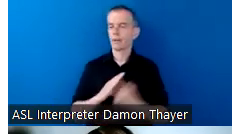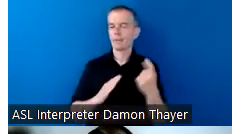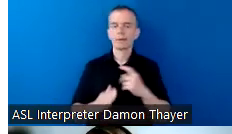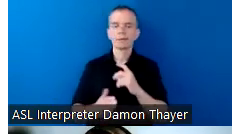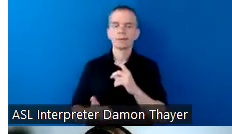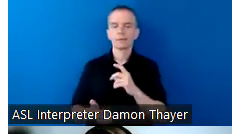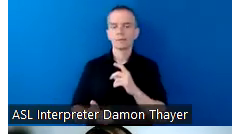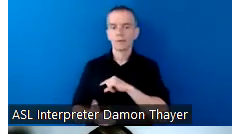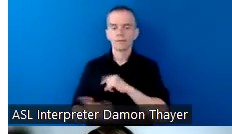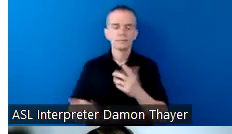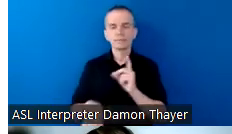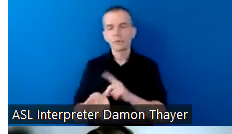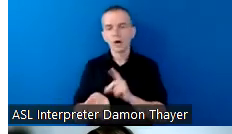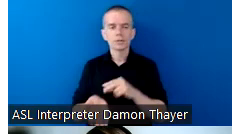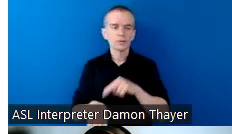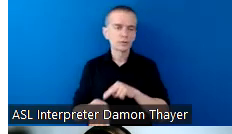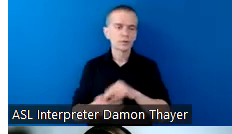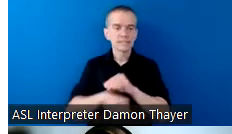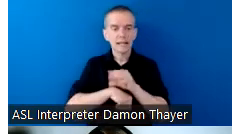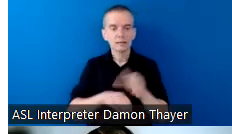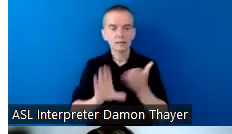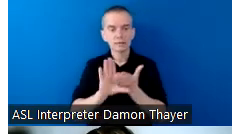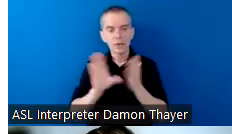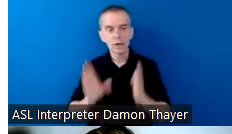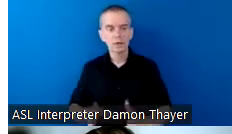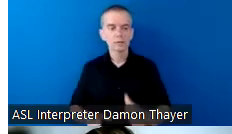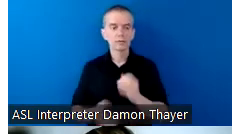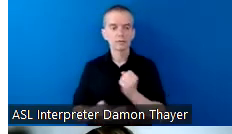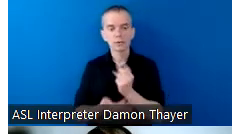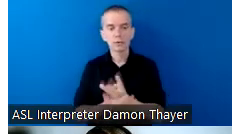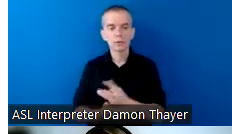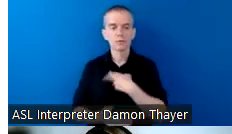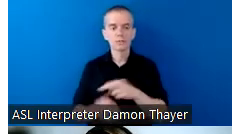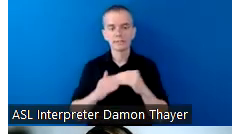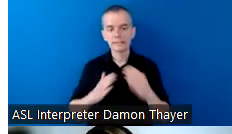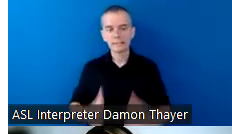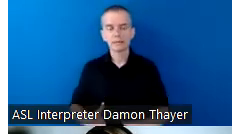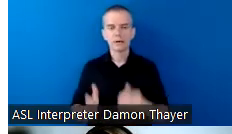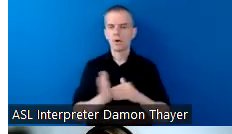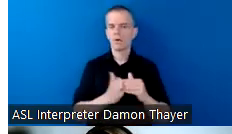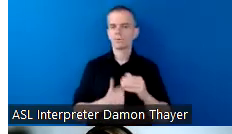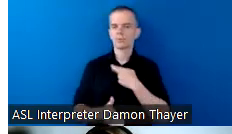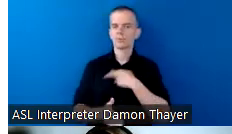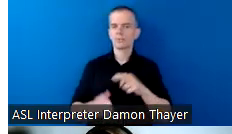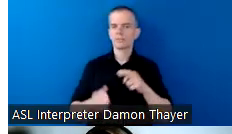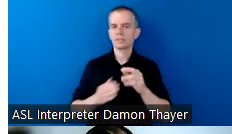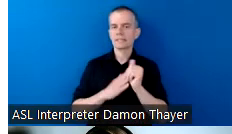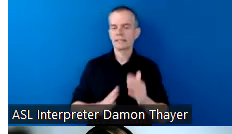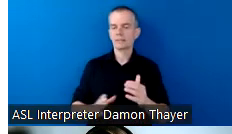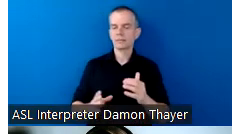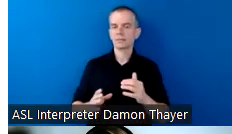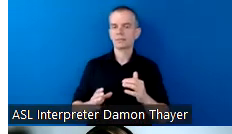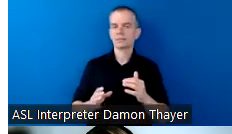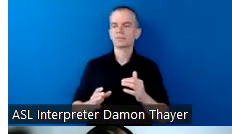a counselor, psychologist, a social worker, a religious leader. A lot of times religious leaders are educated on how to